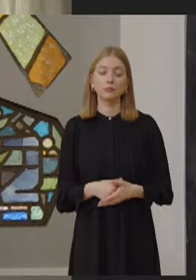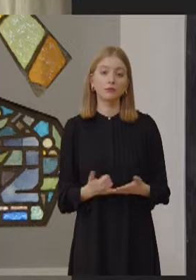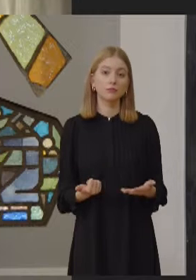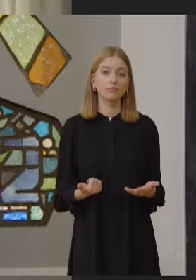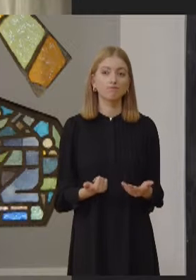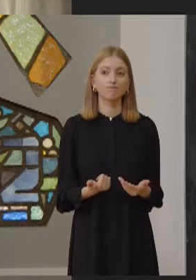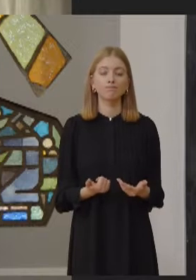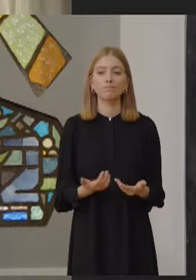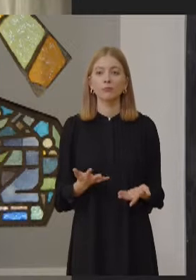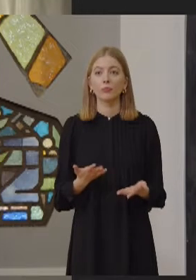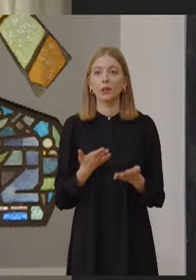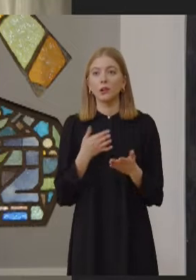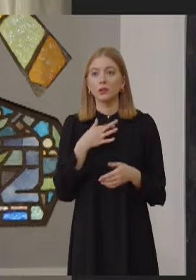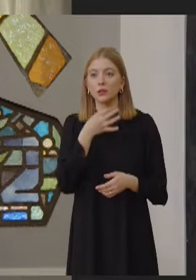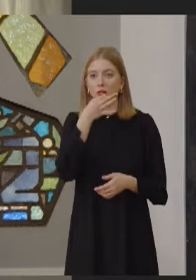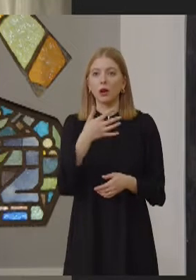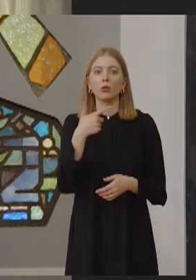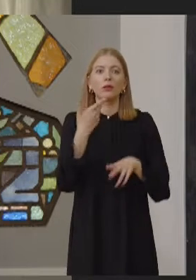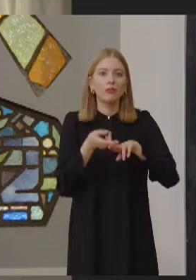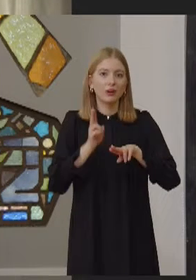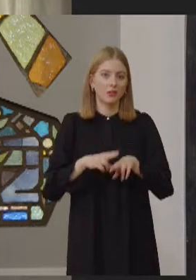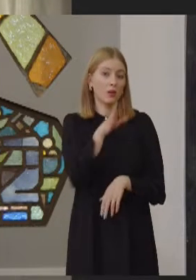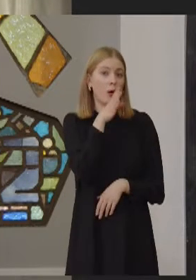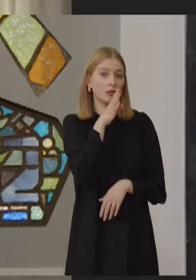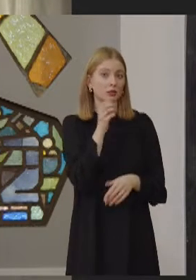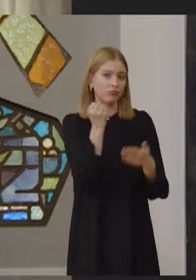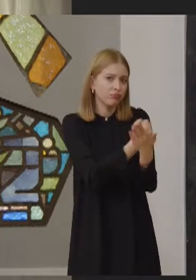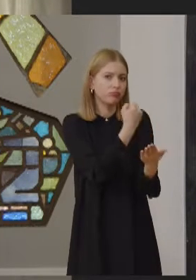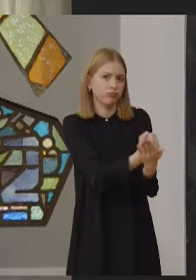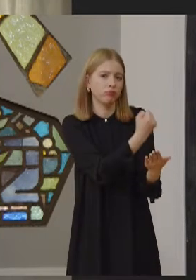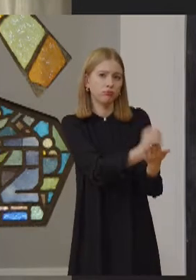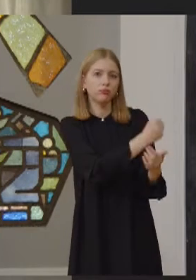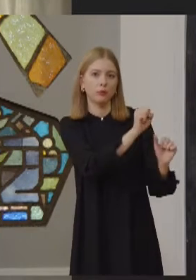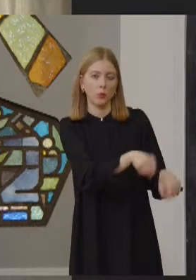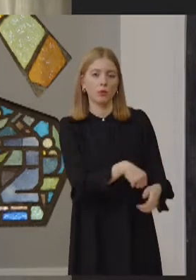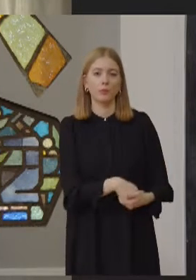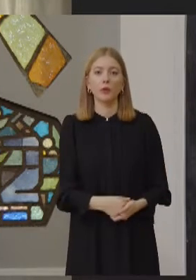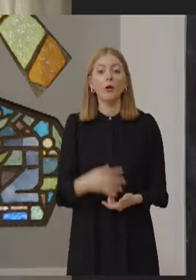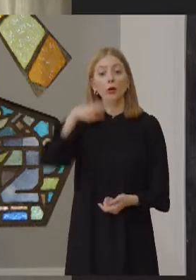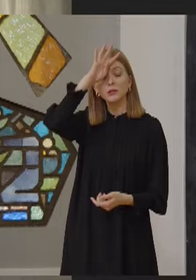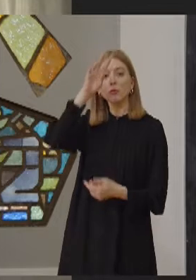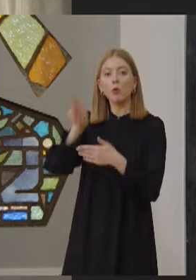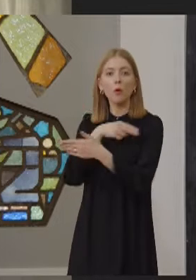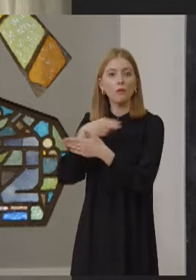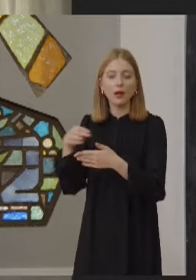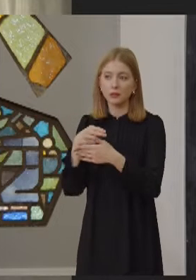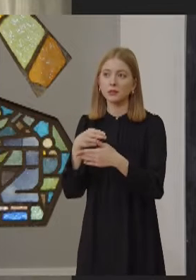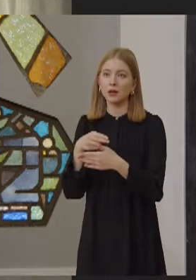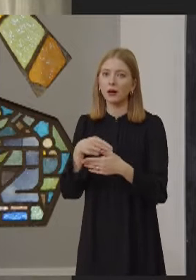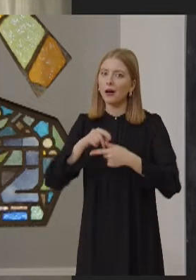inferior to men. That's why certain acts against women might be